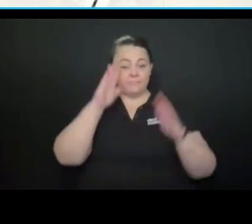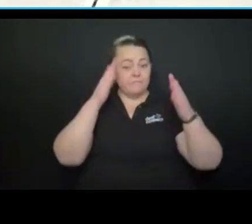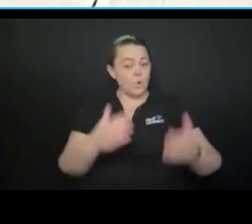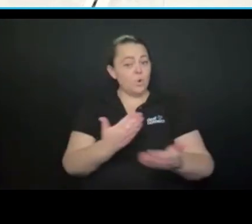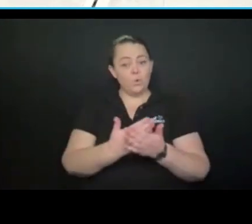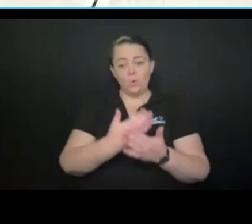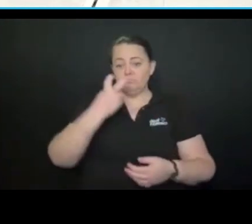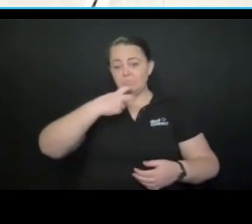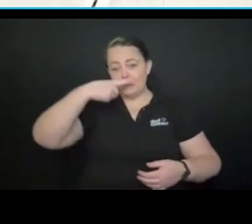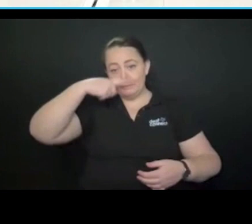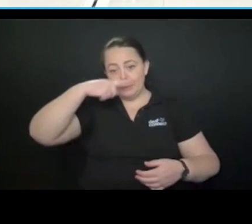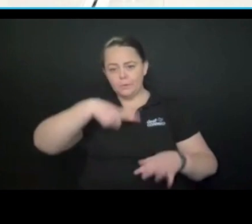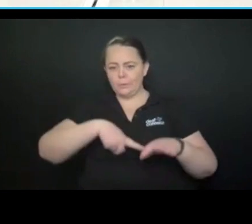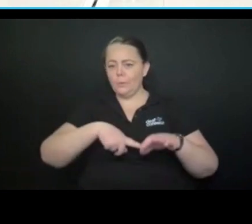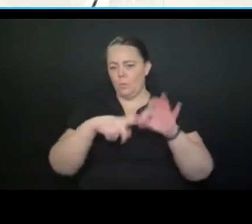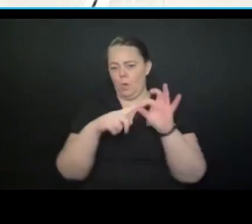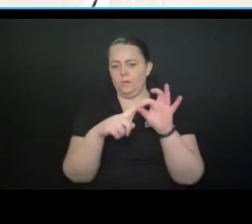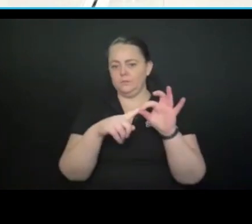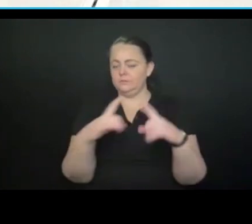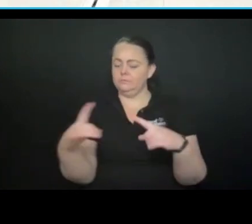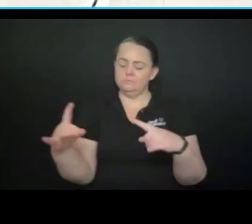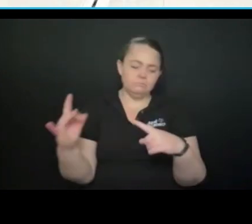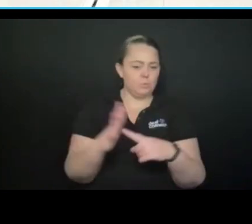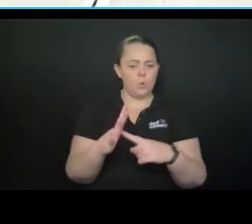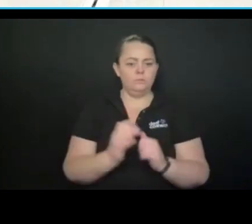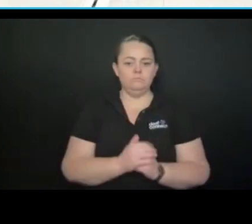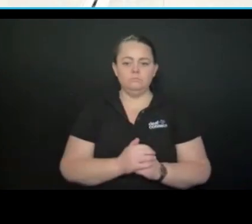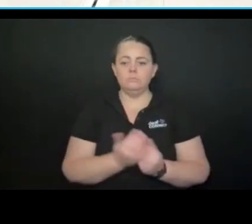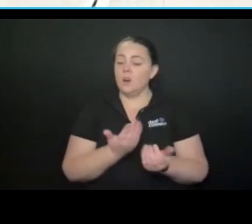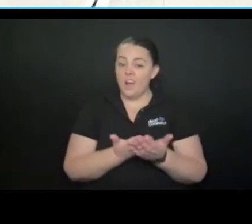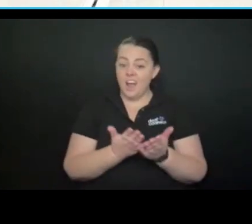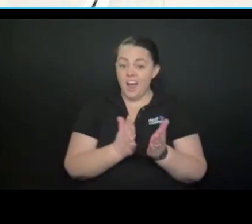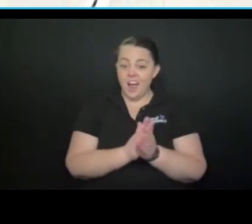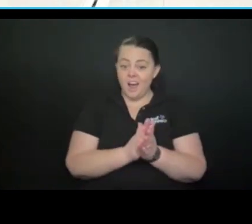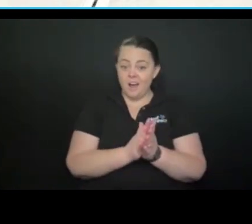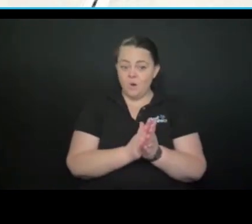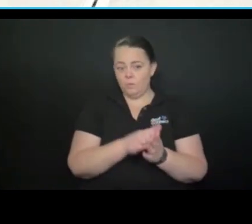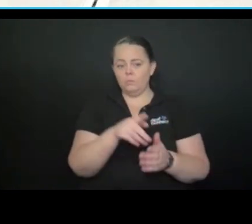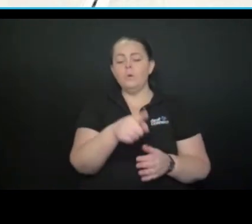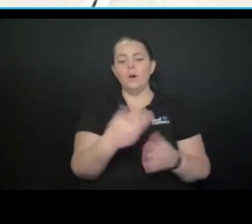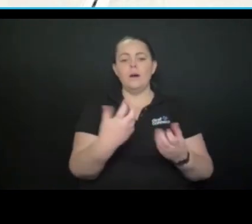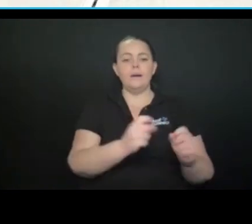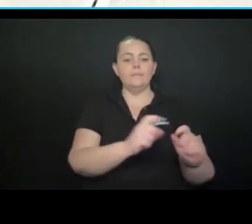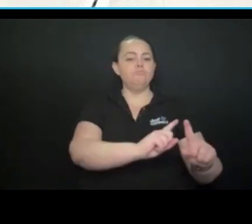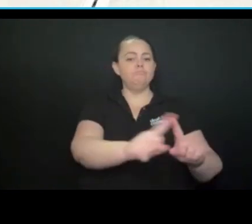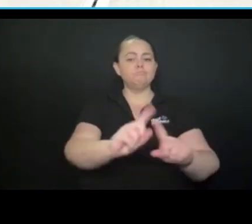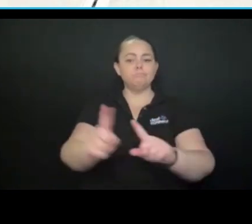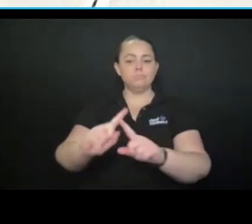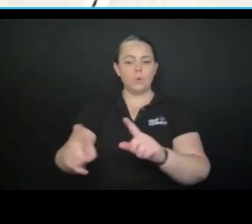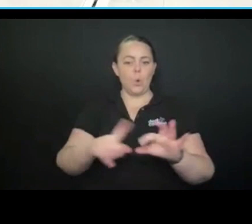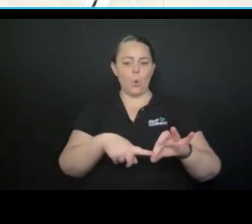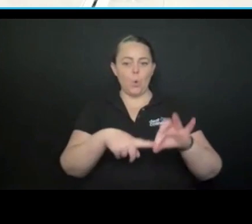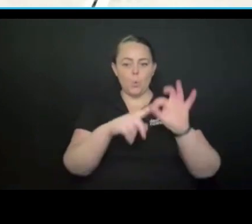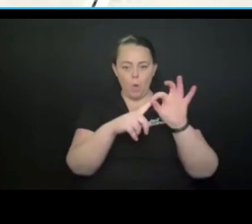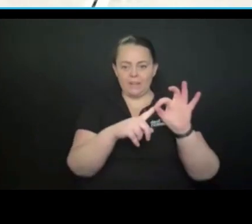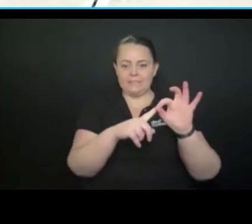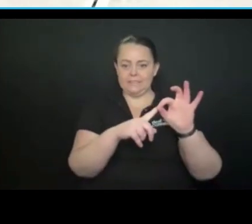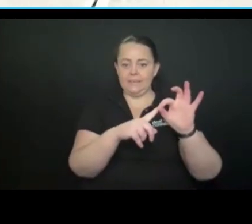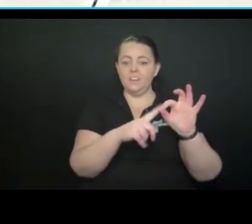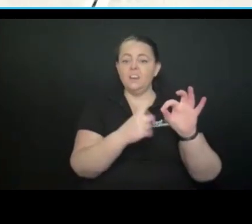recommended a comprehensive approach to quality measurement and reporting with 3 linked elements: indicators to measure